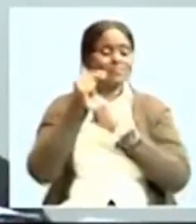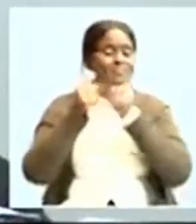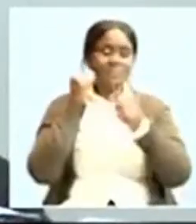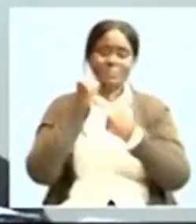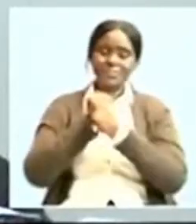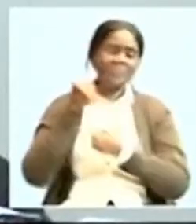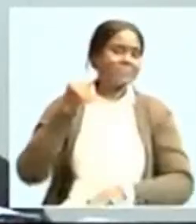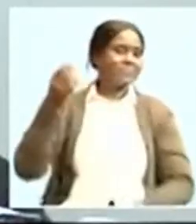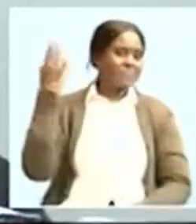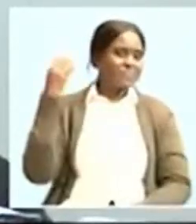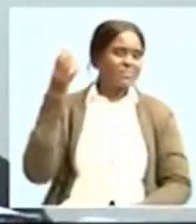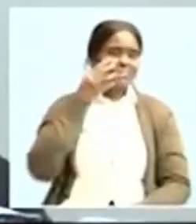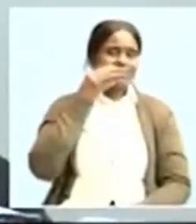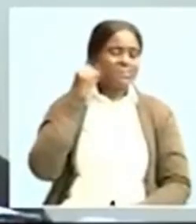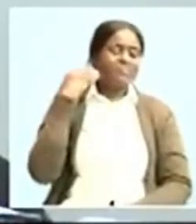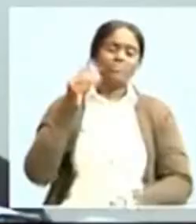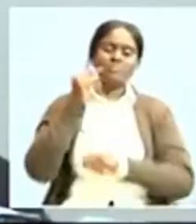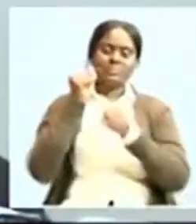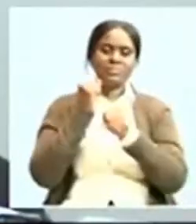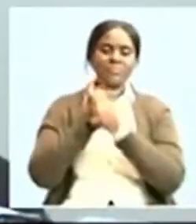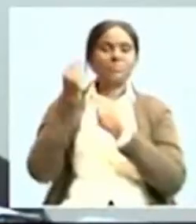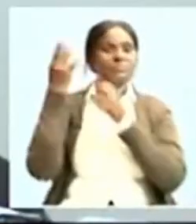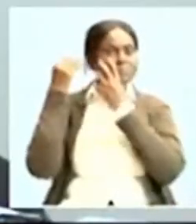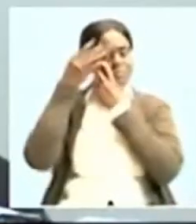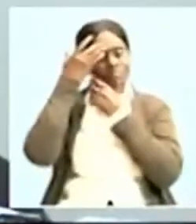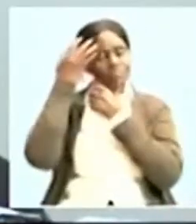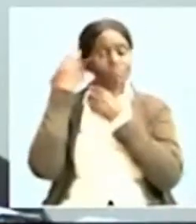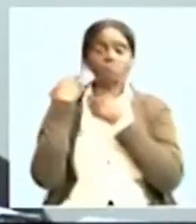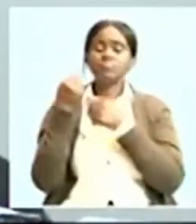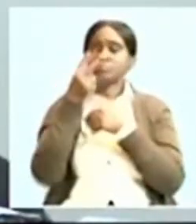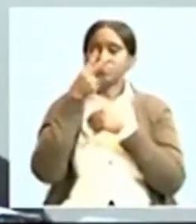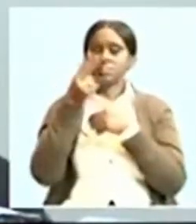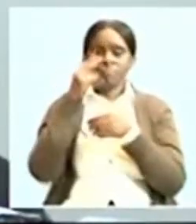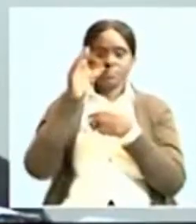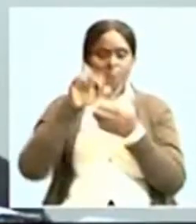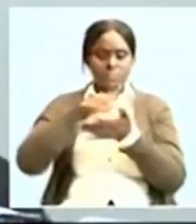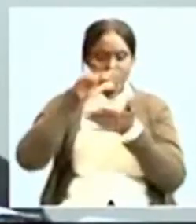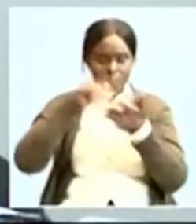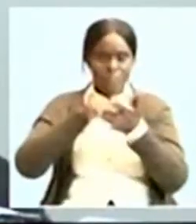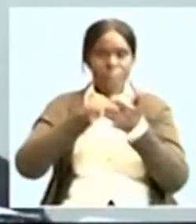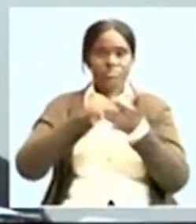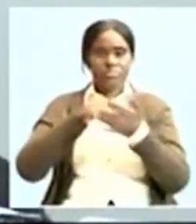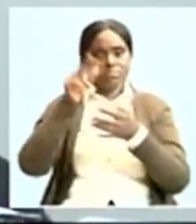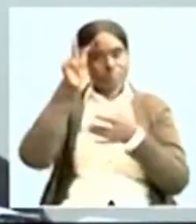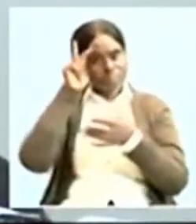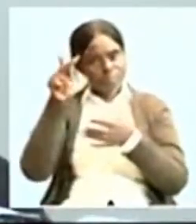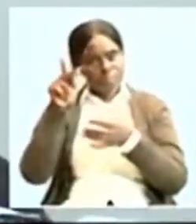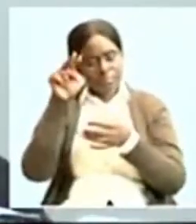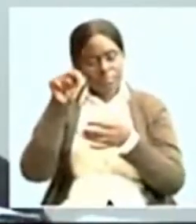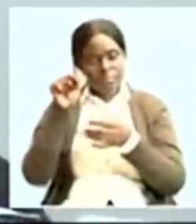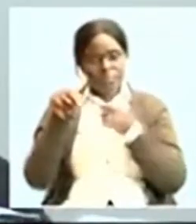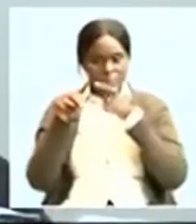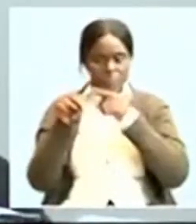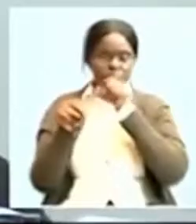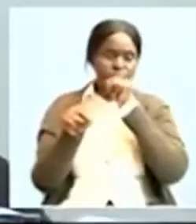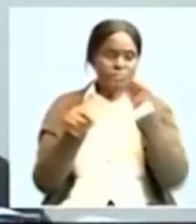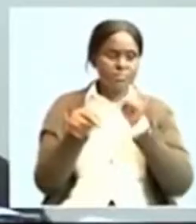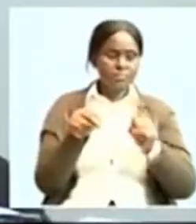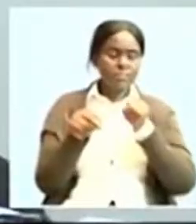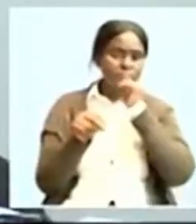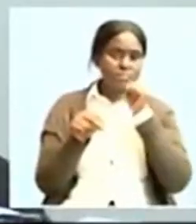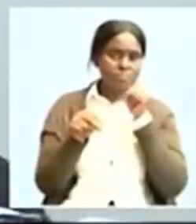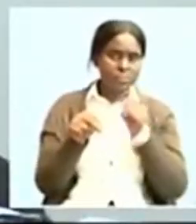Years, so many years ago. If you look at the Civic Center of Kitwe, Ndola, those old